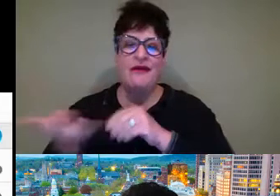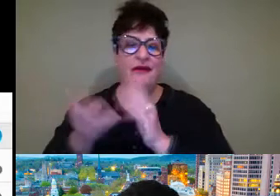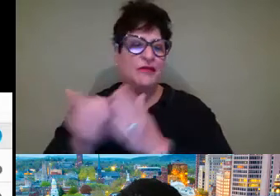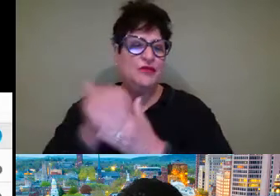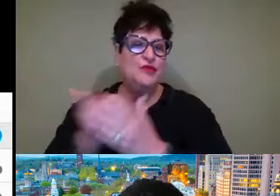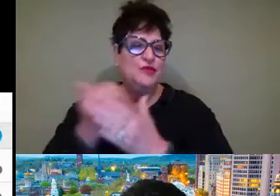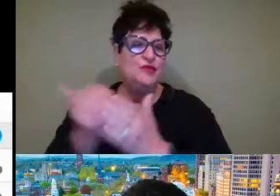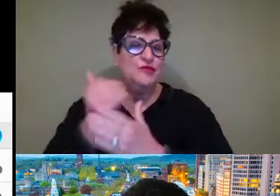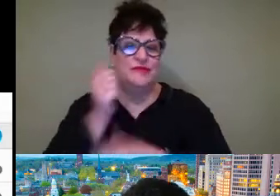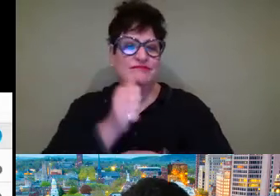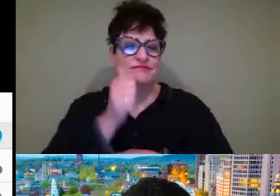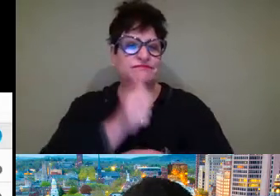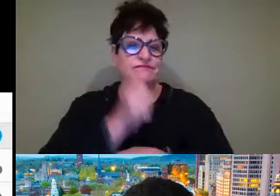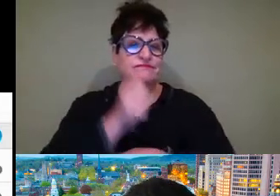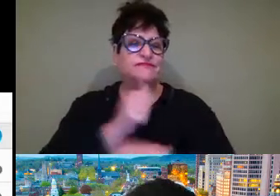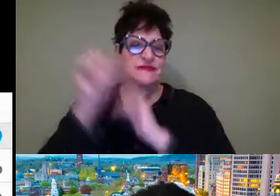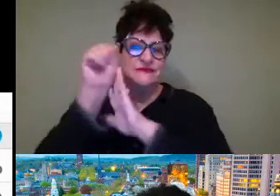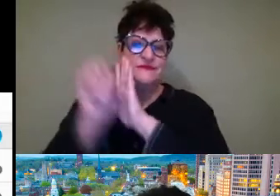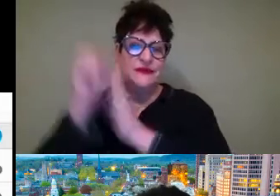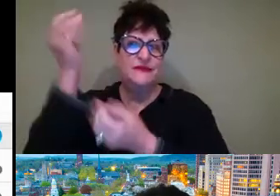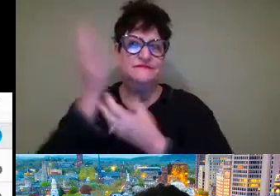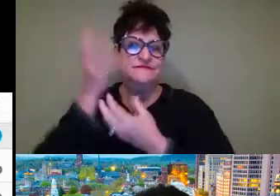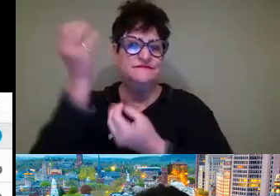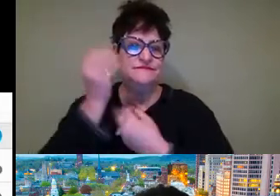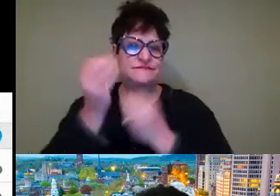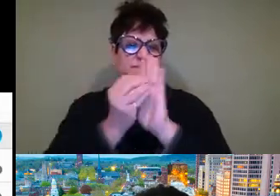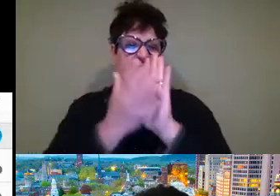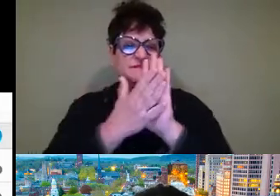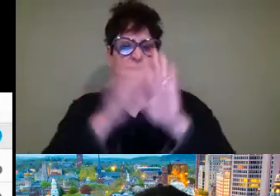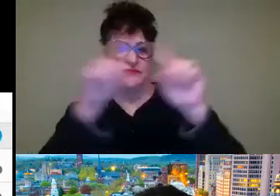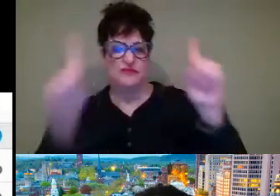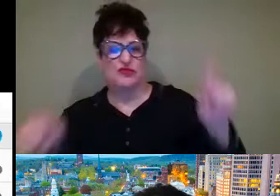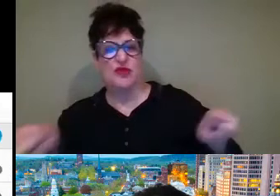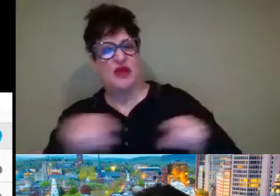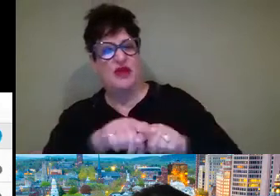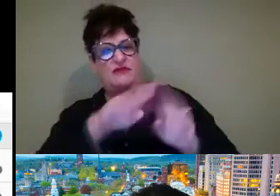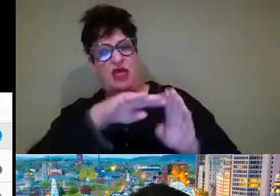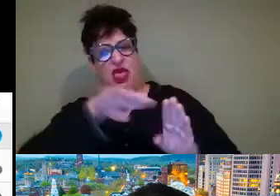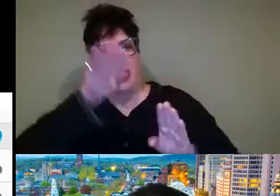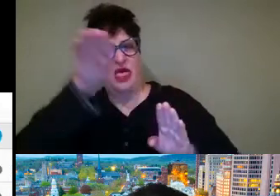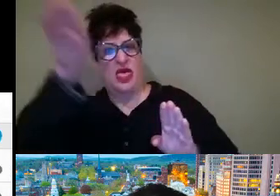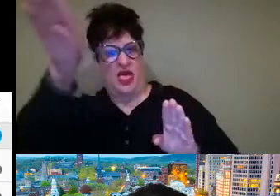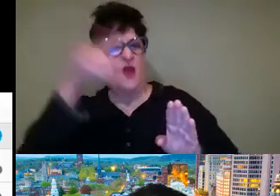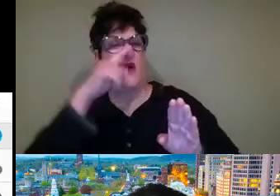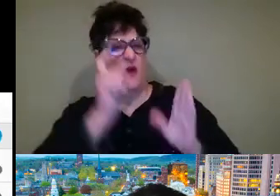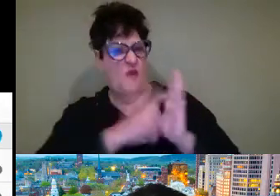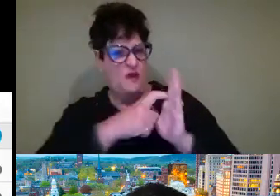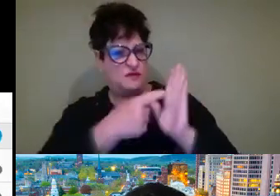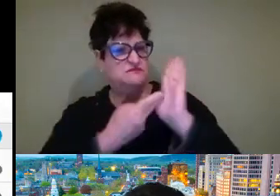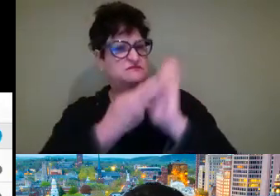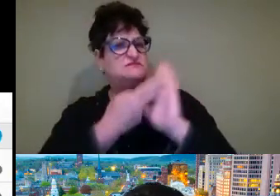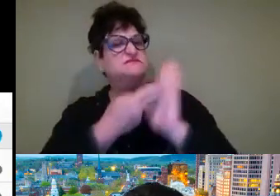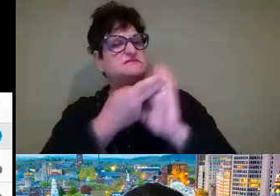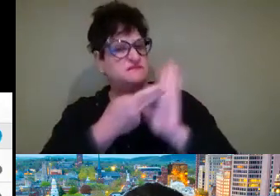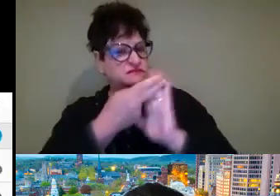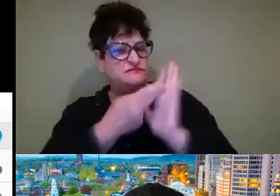state, but this graph gives you an overview of New Haven's cases over the course of